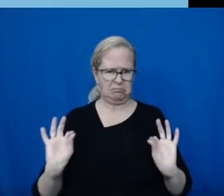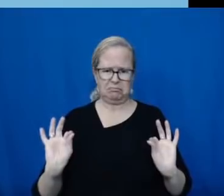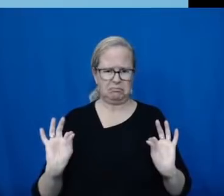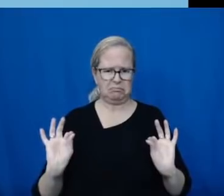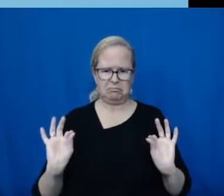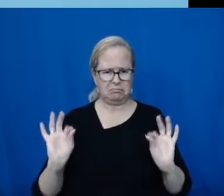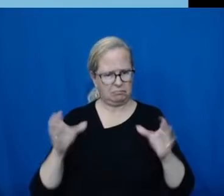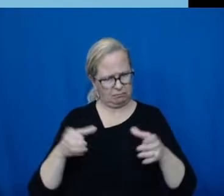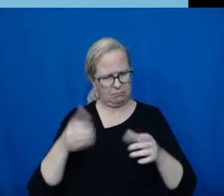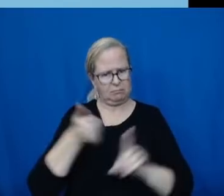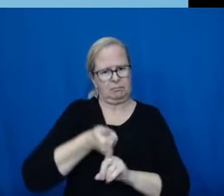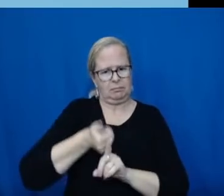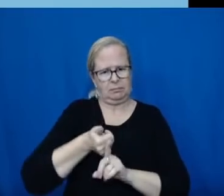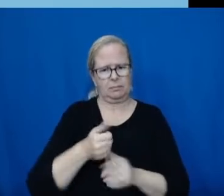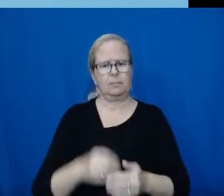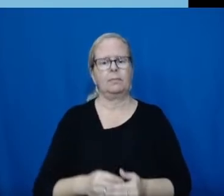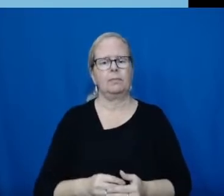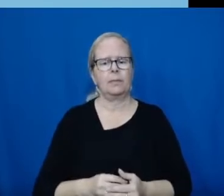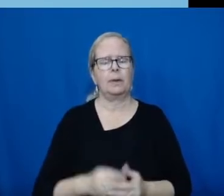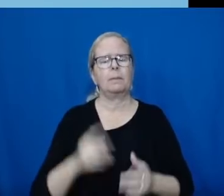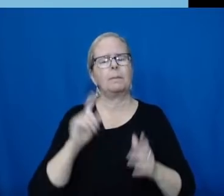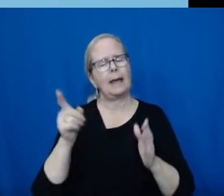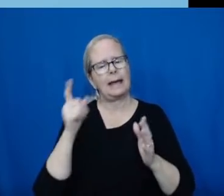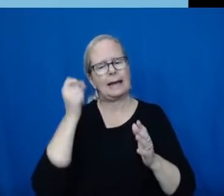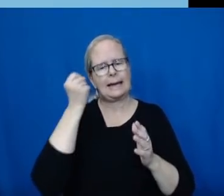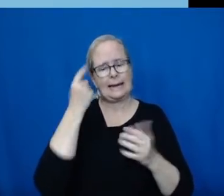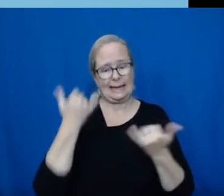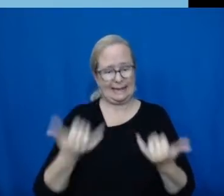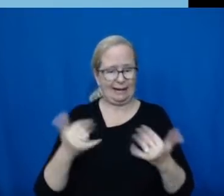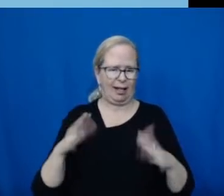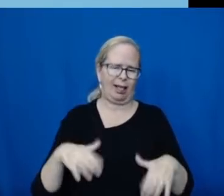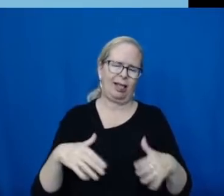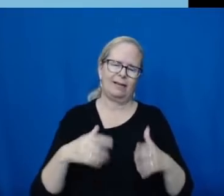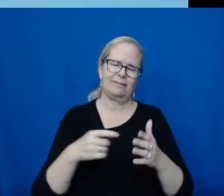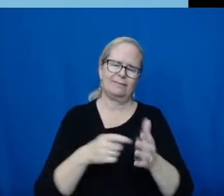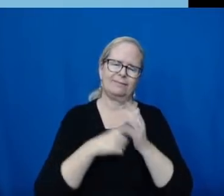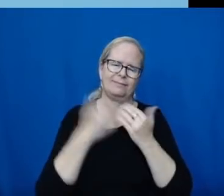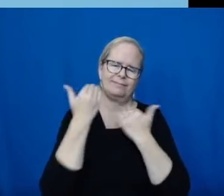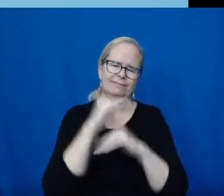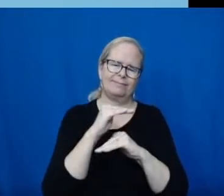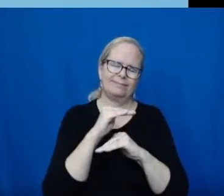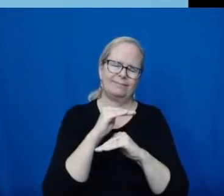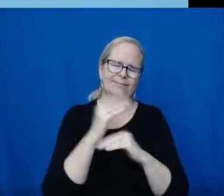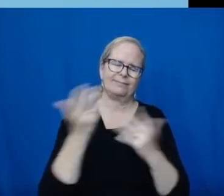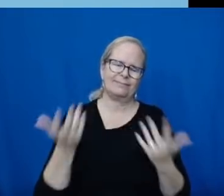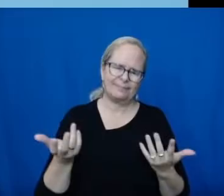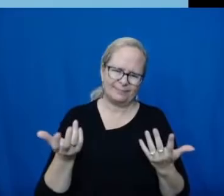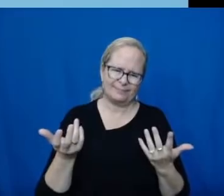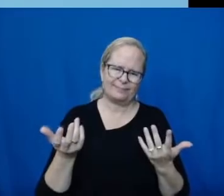public health measures we need to achieve the same result. Next slide.